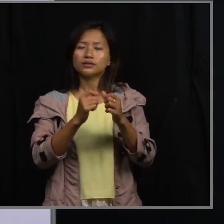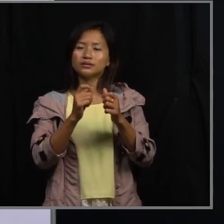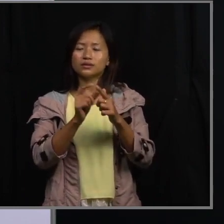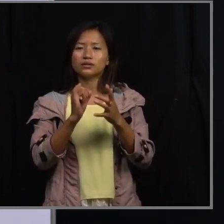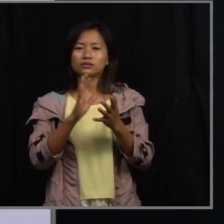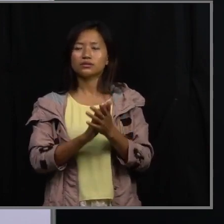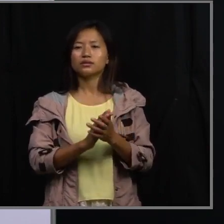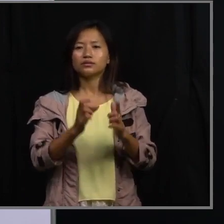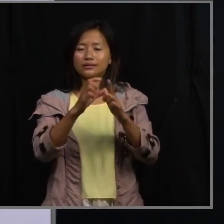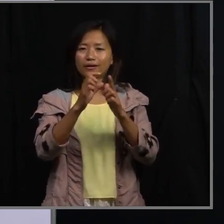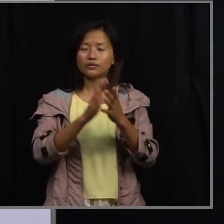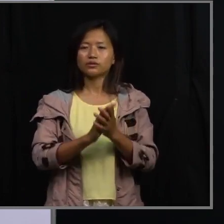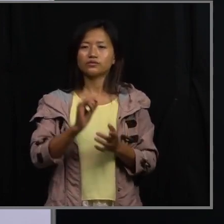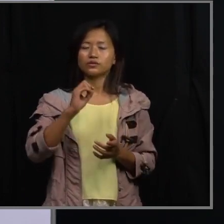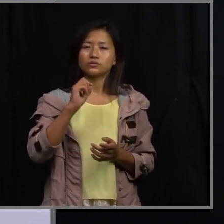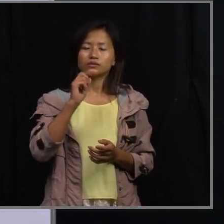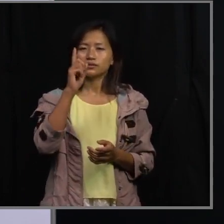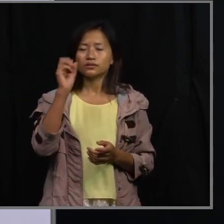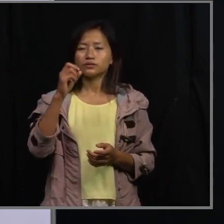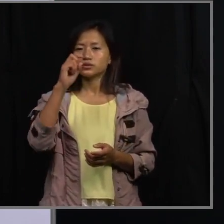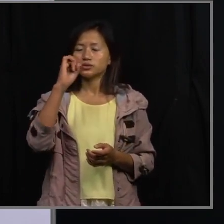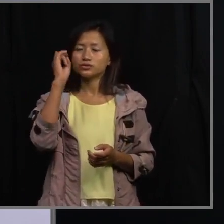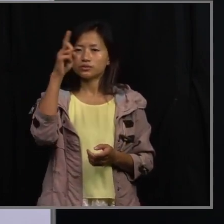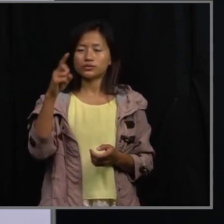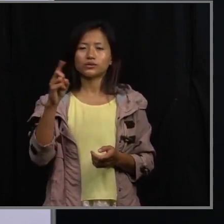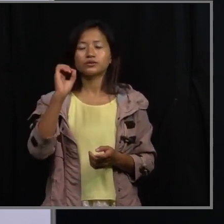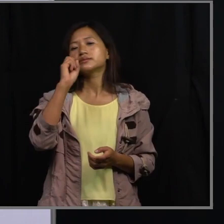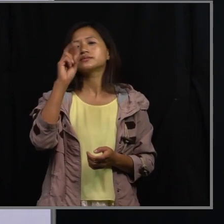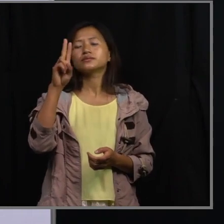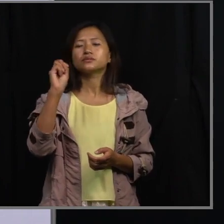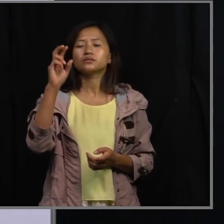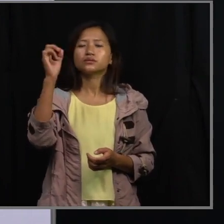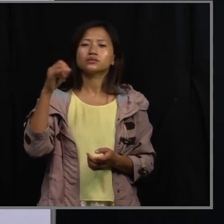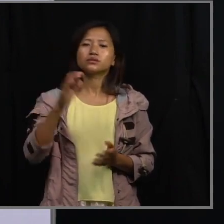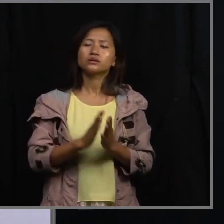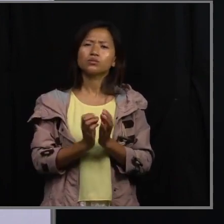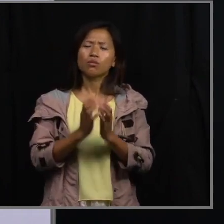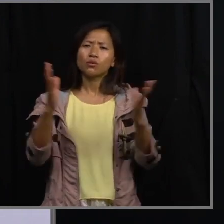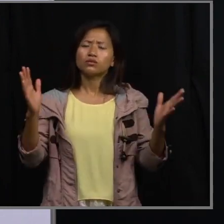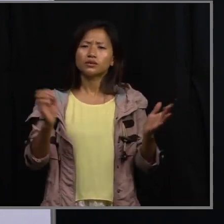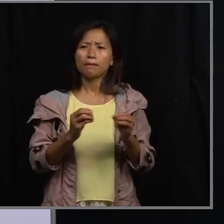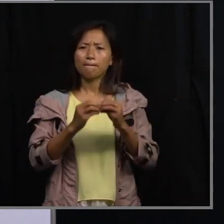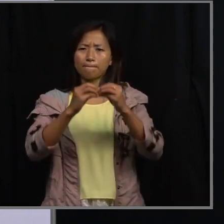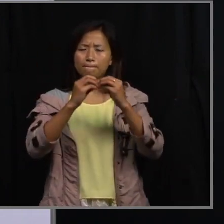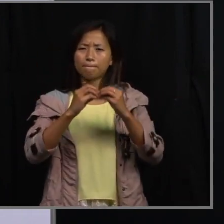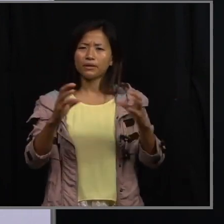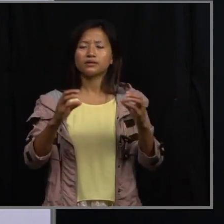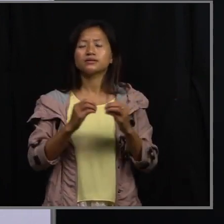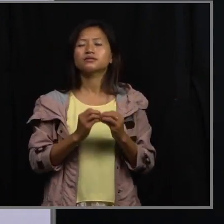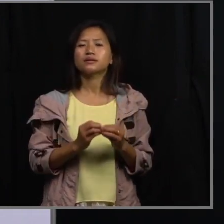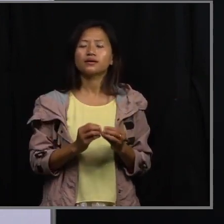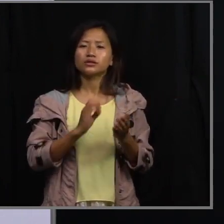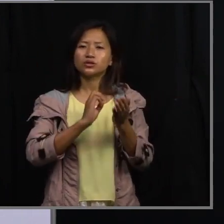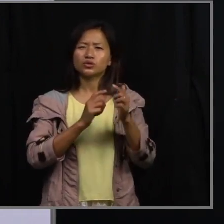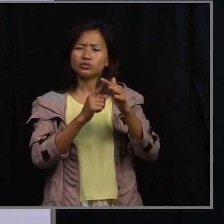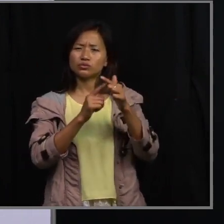power 26 meter. It's like billions, it's more than billions, it's more than trillions, right? So this is the range of physics in